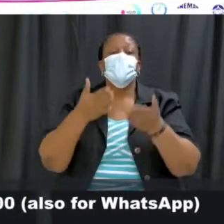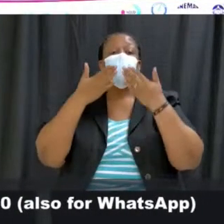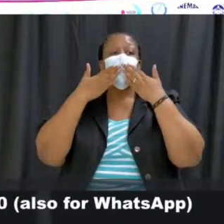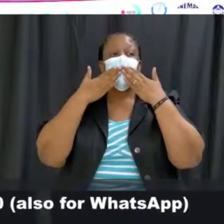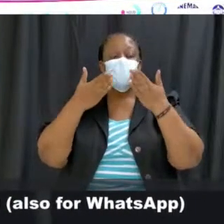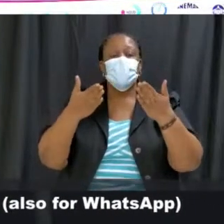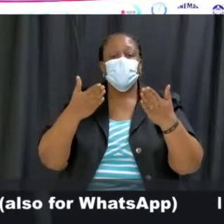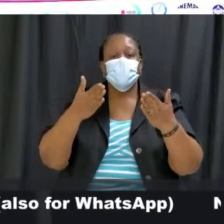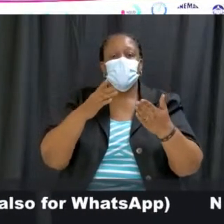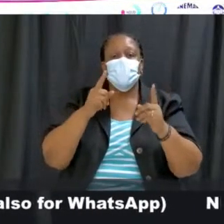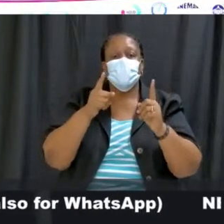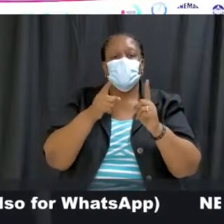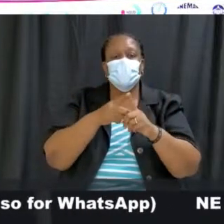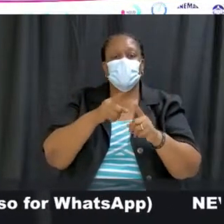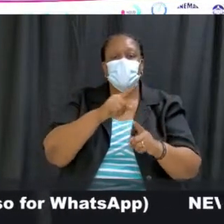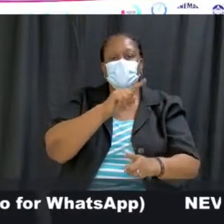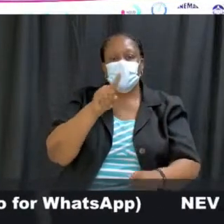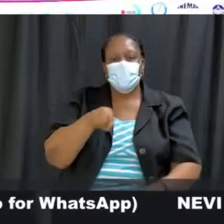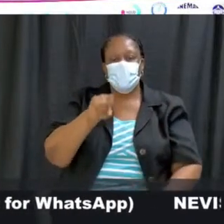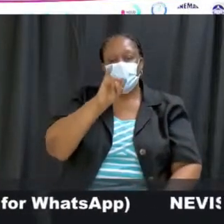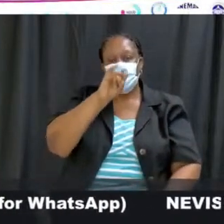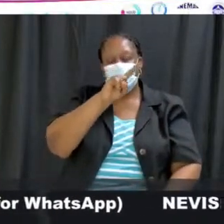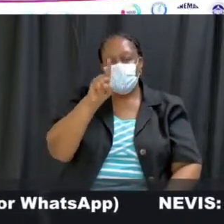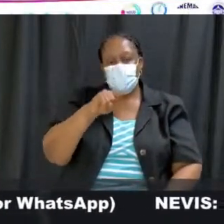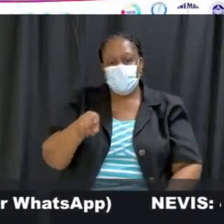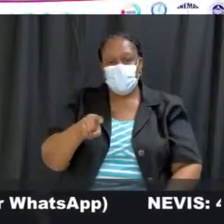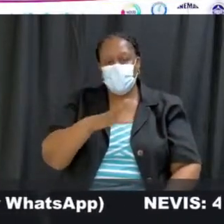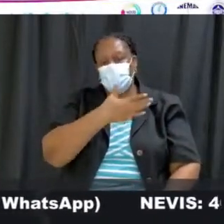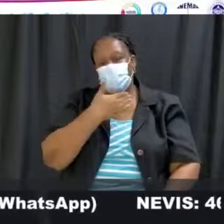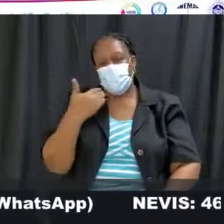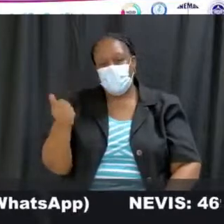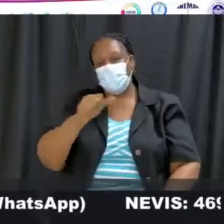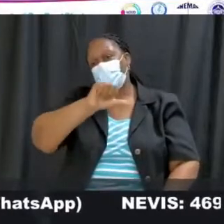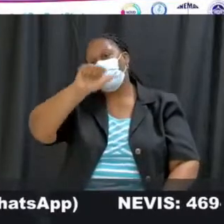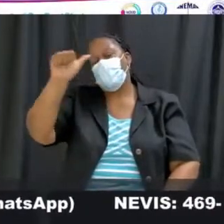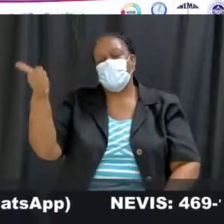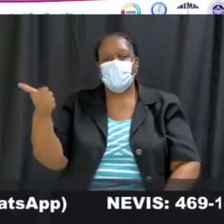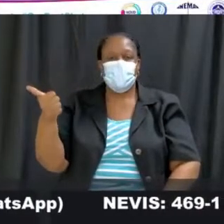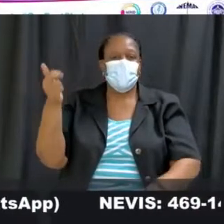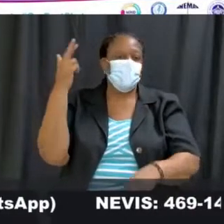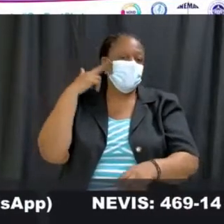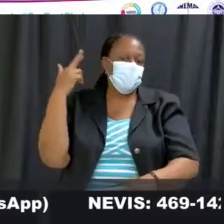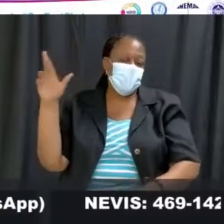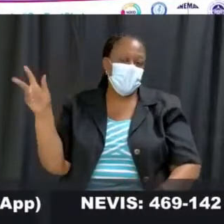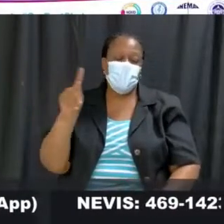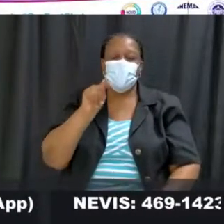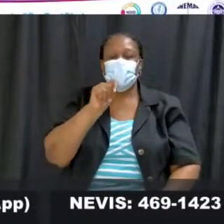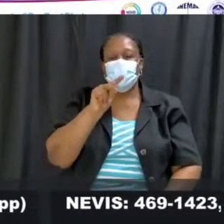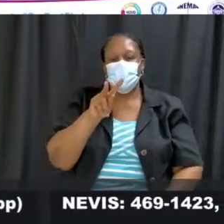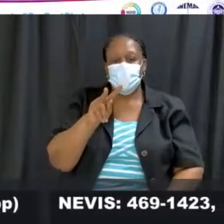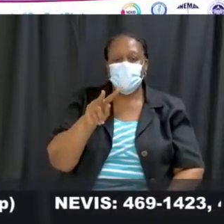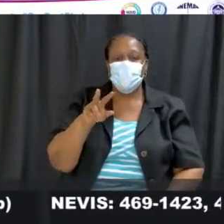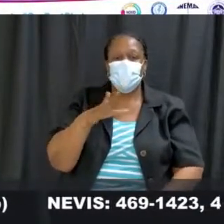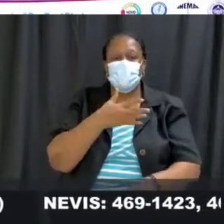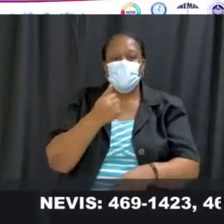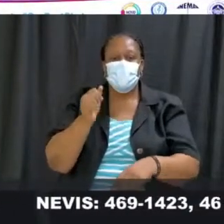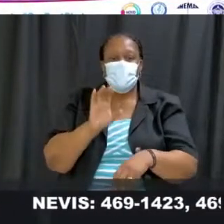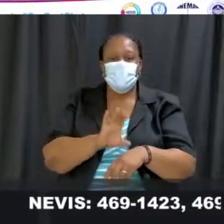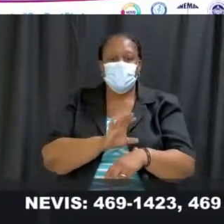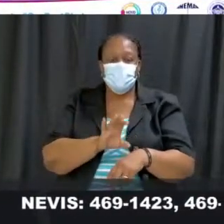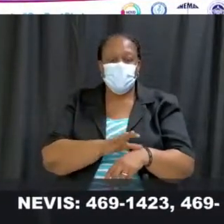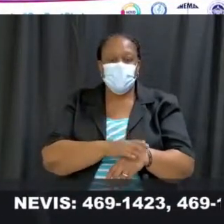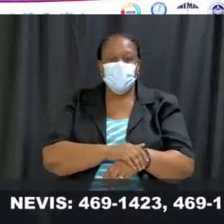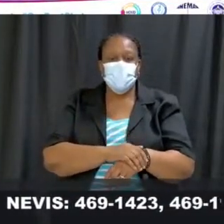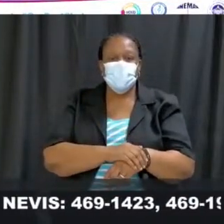houses for their continued work with helping us